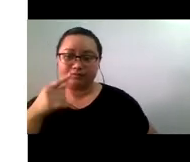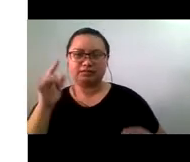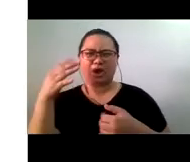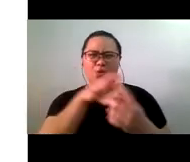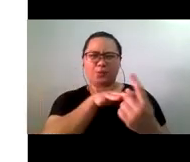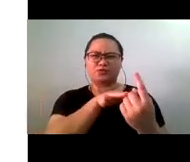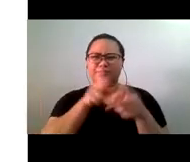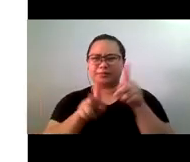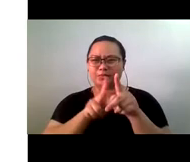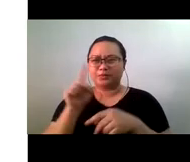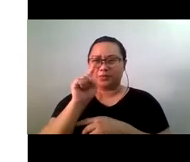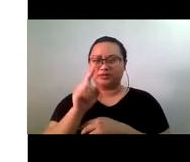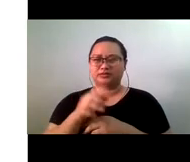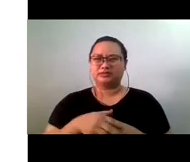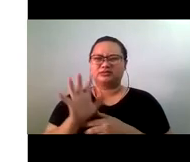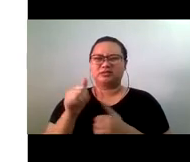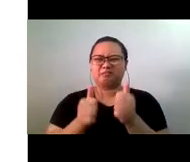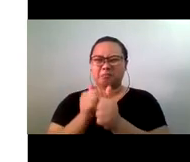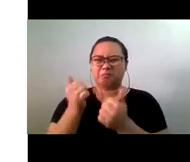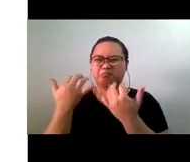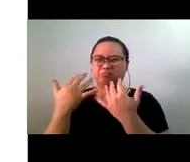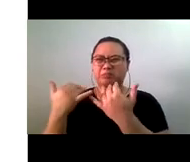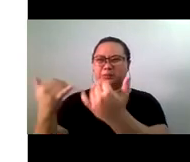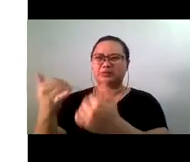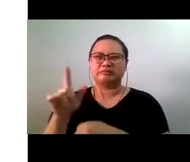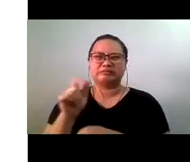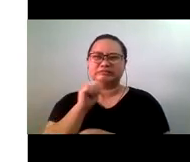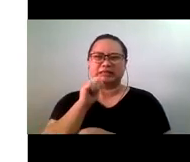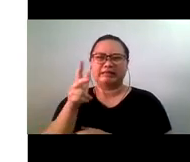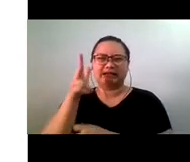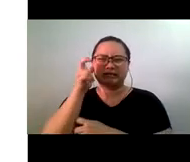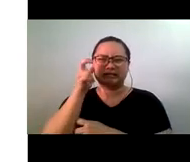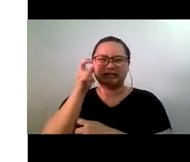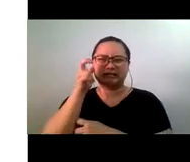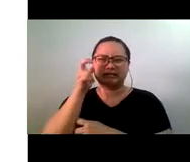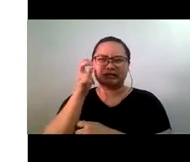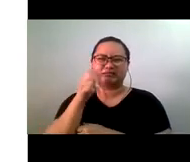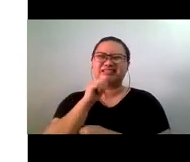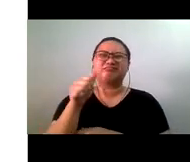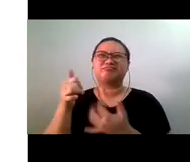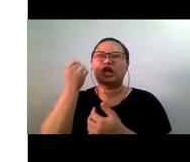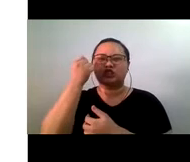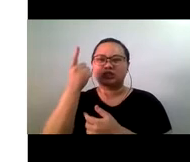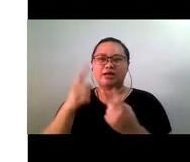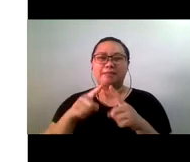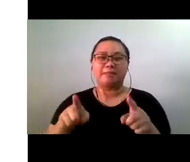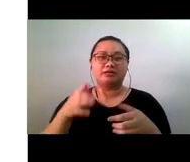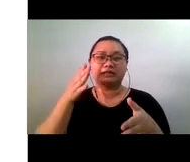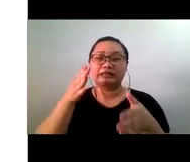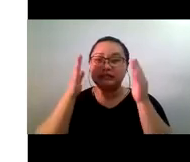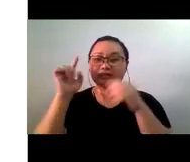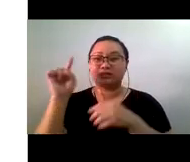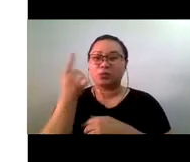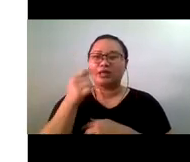with the intent to understand, but they listen with the intent to reply. So